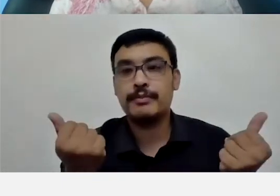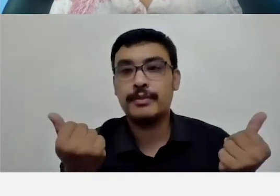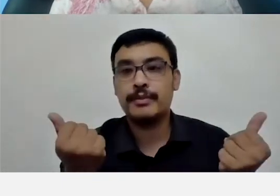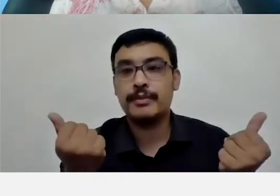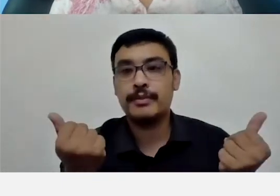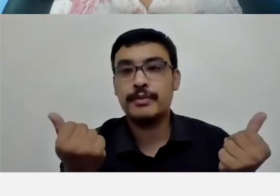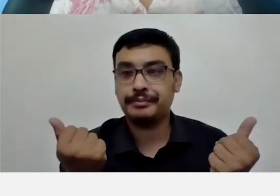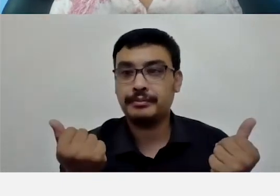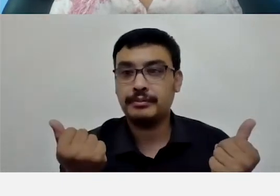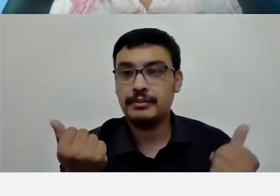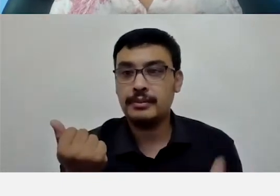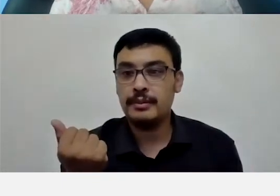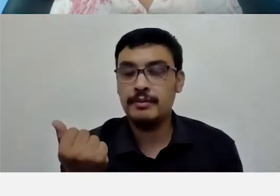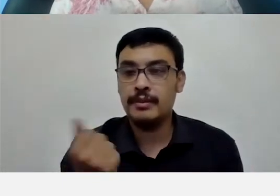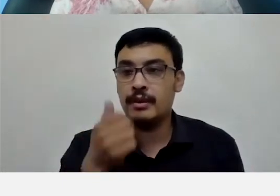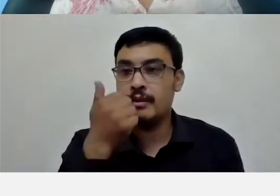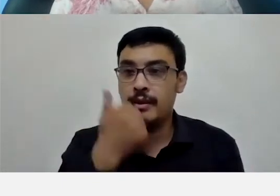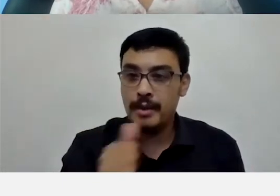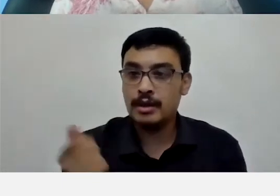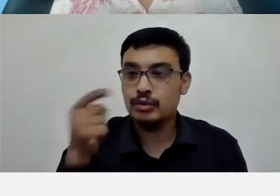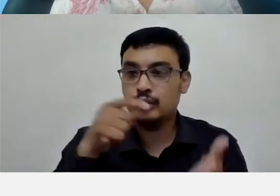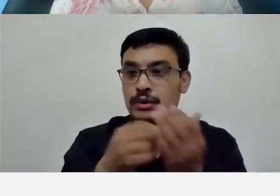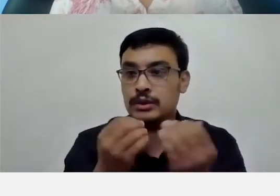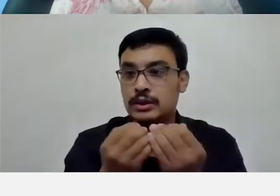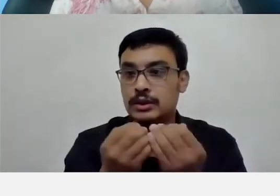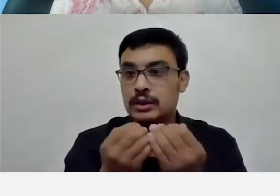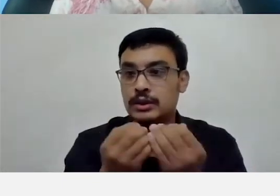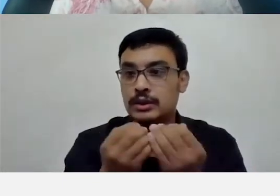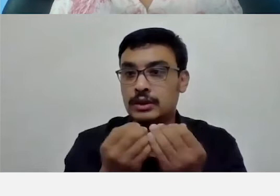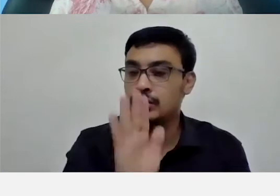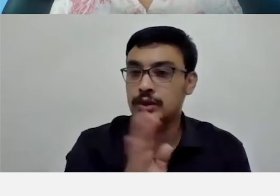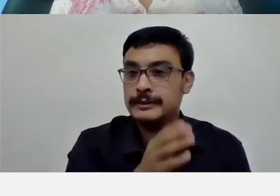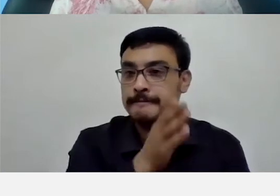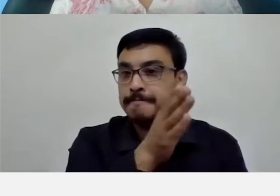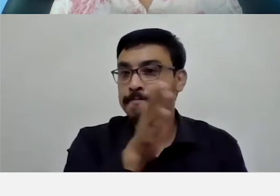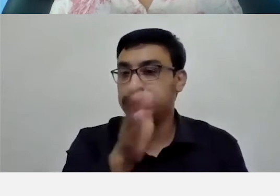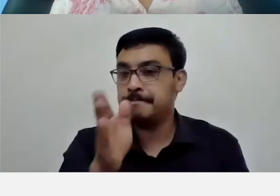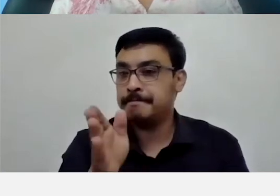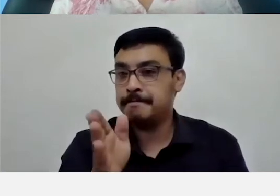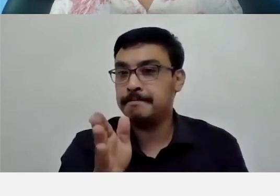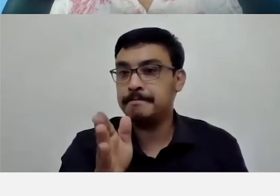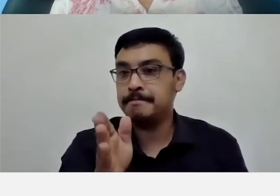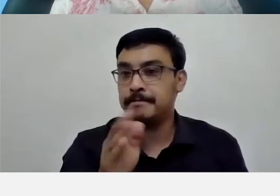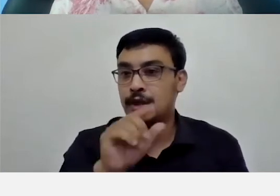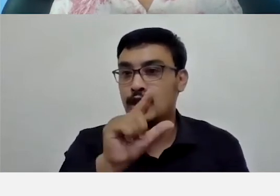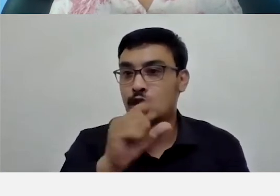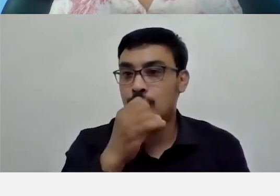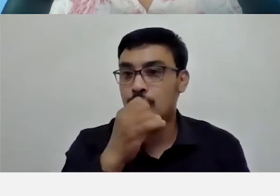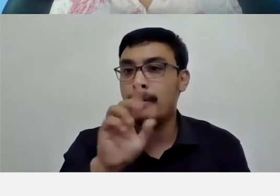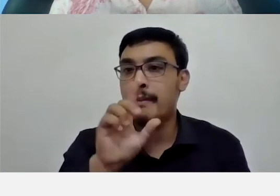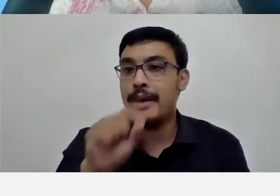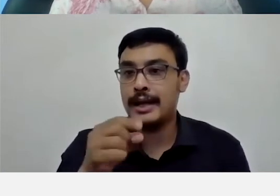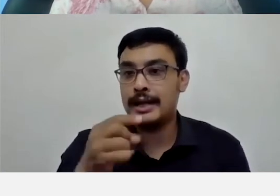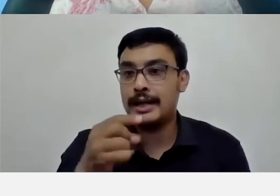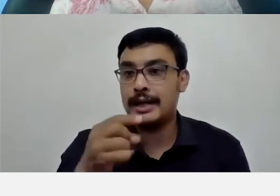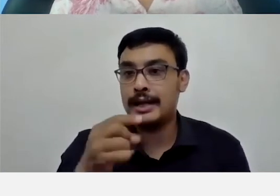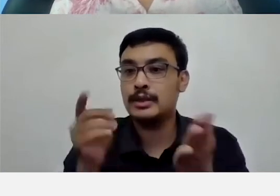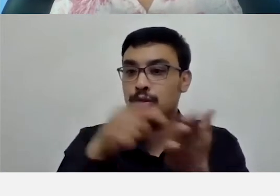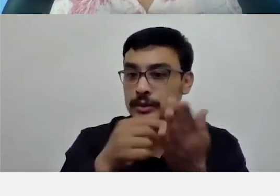So I would like to start our tour by Khoma Gate.